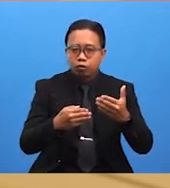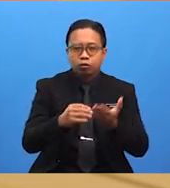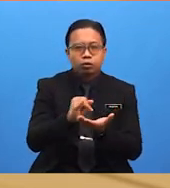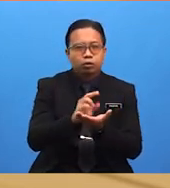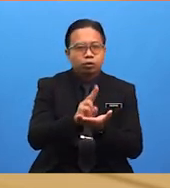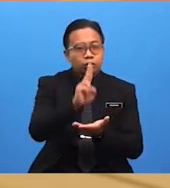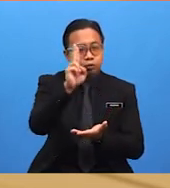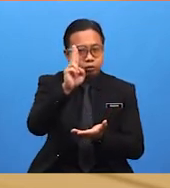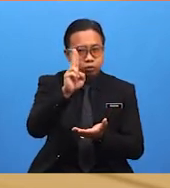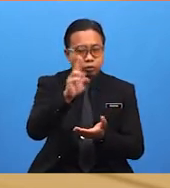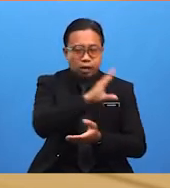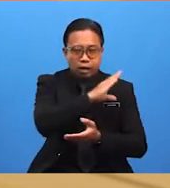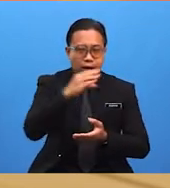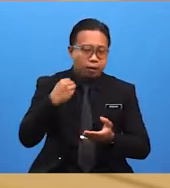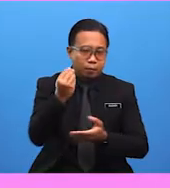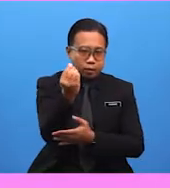institution and the budget.